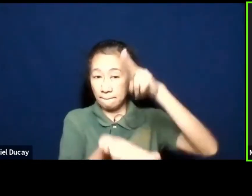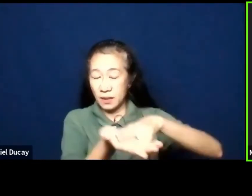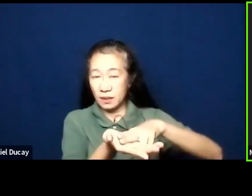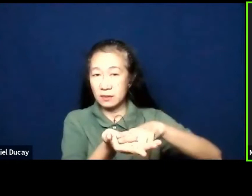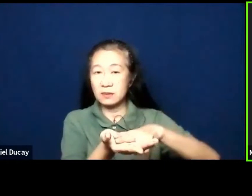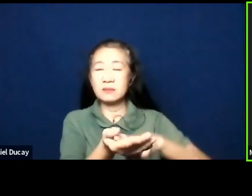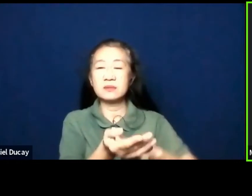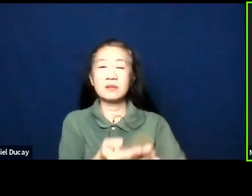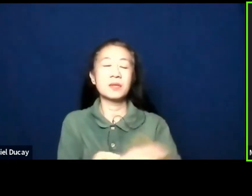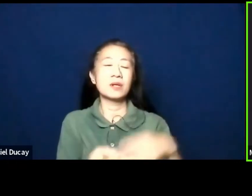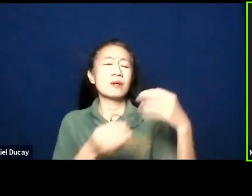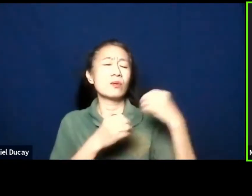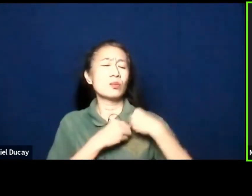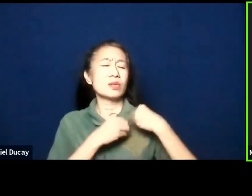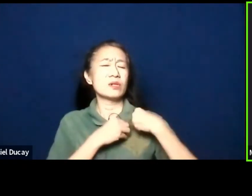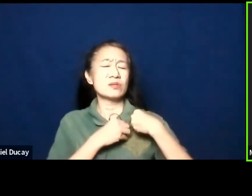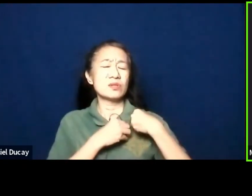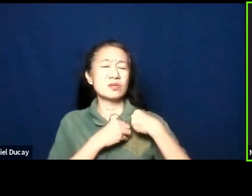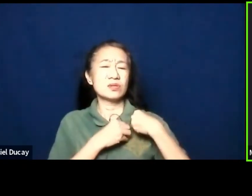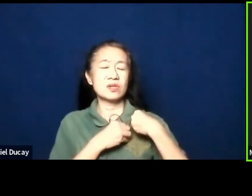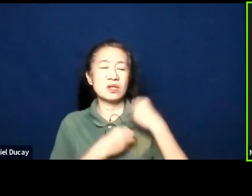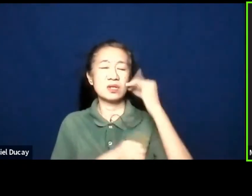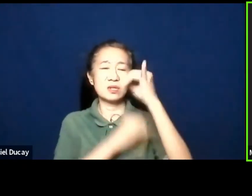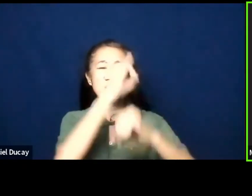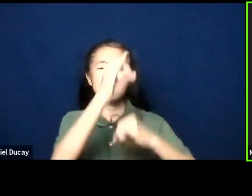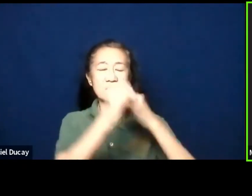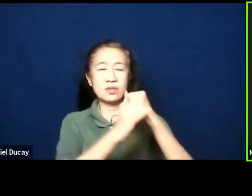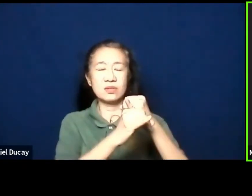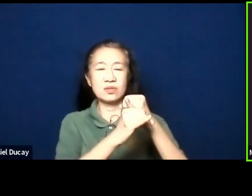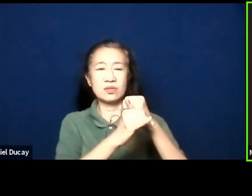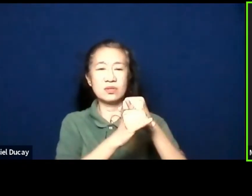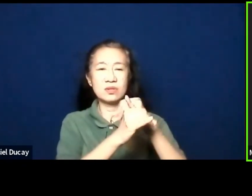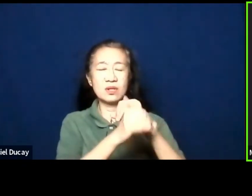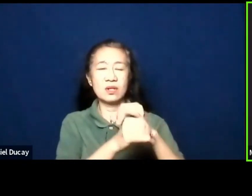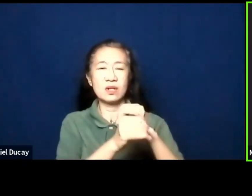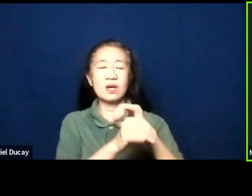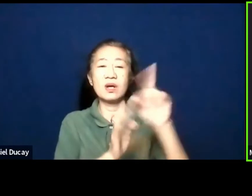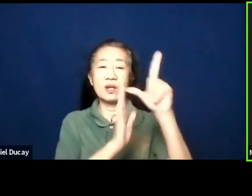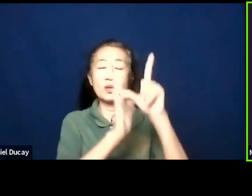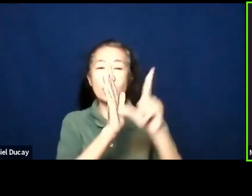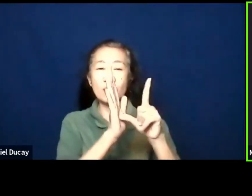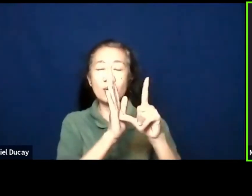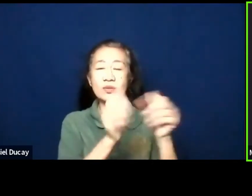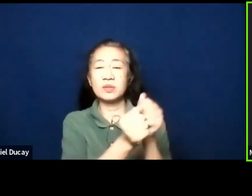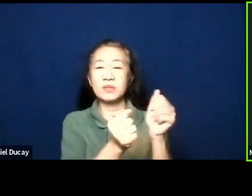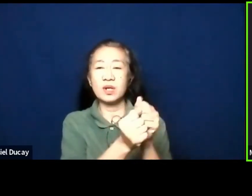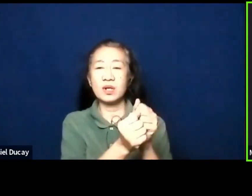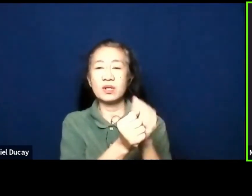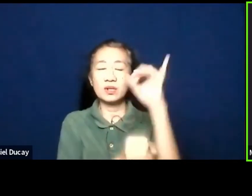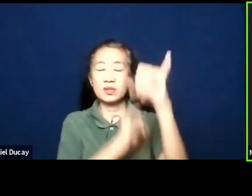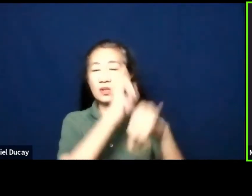their obligations under international law, including international humanitarian law